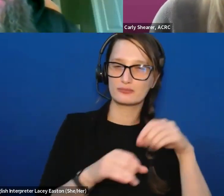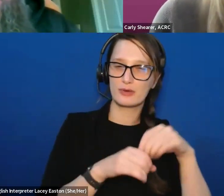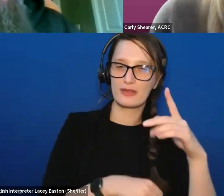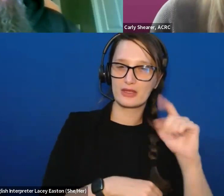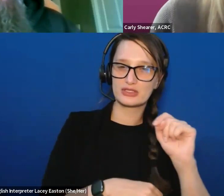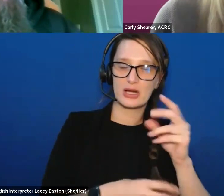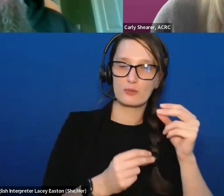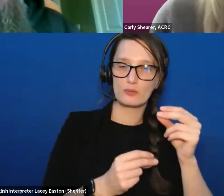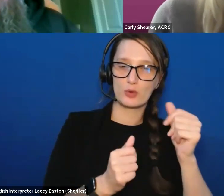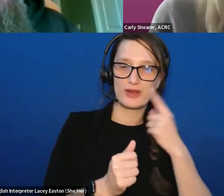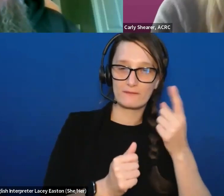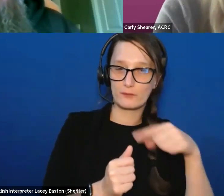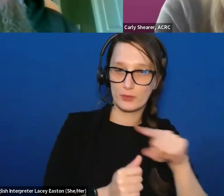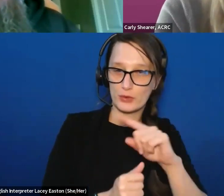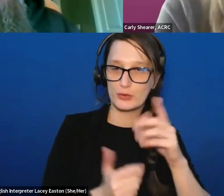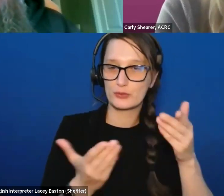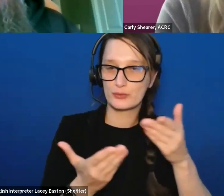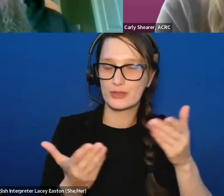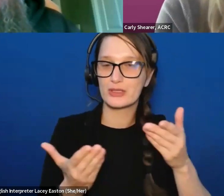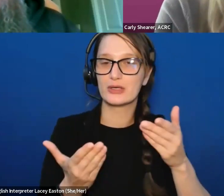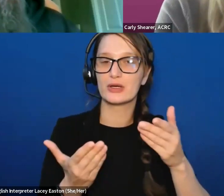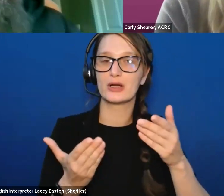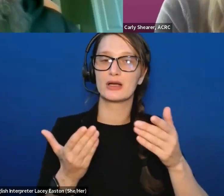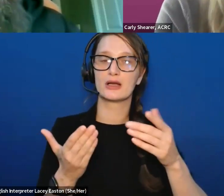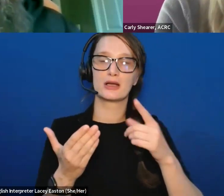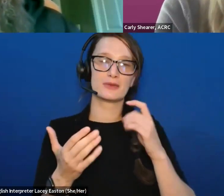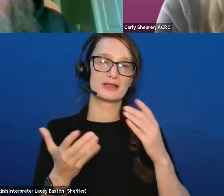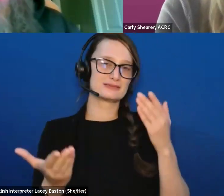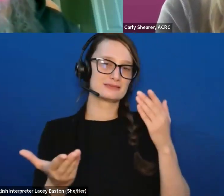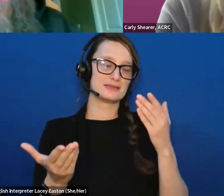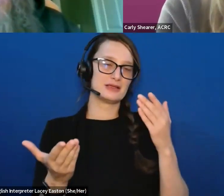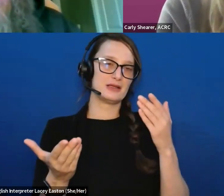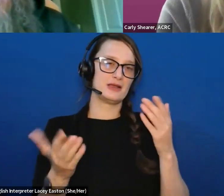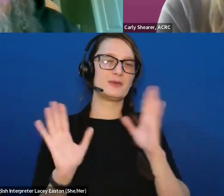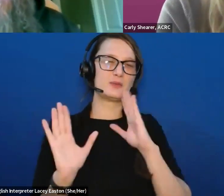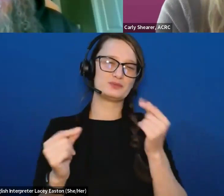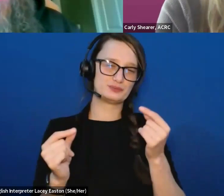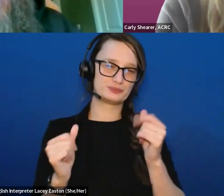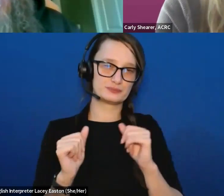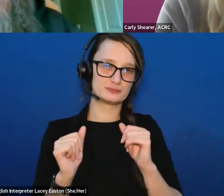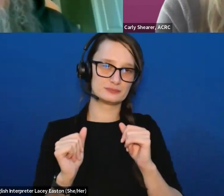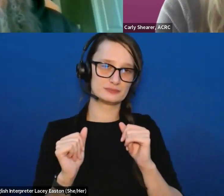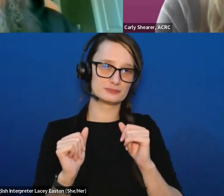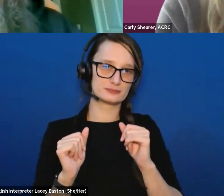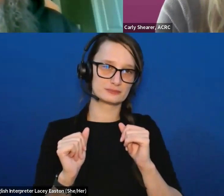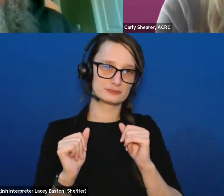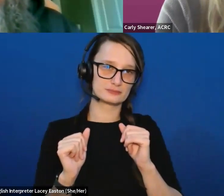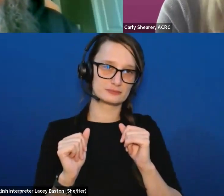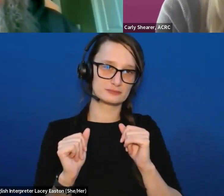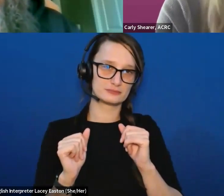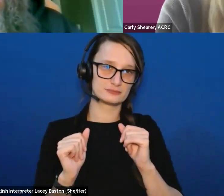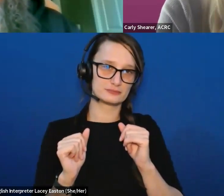on, because I don't know, maybe we can. Let's do this, Carly. Let's package this up to have Herman send